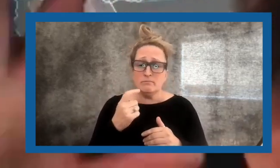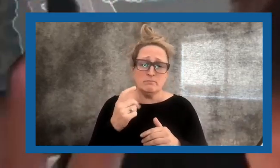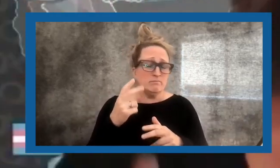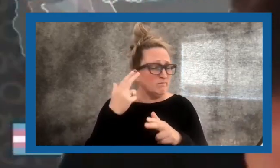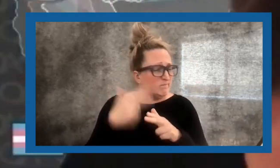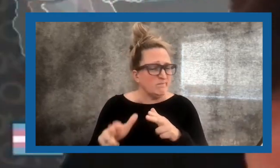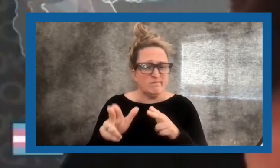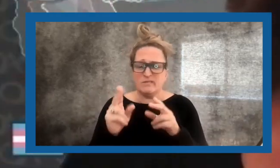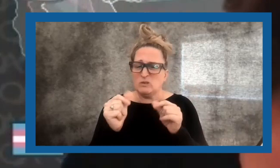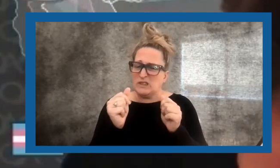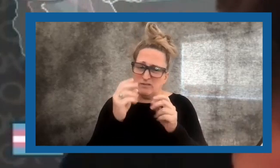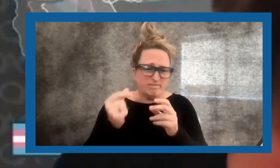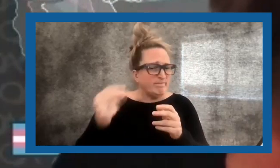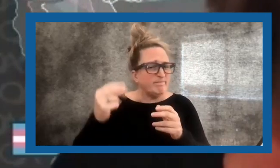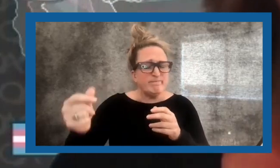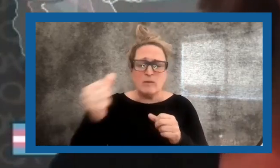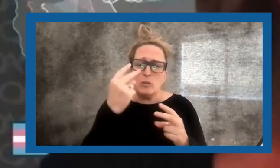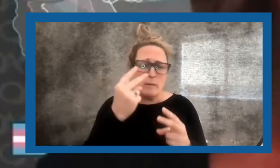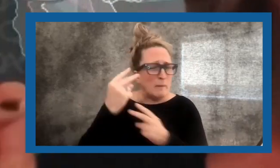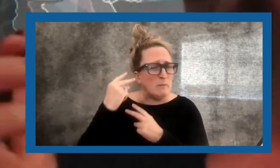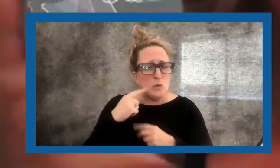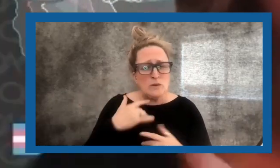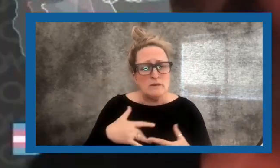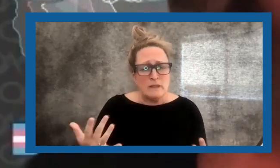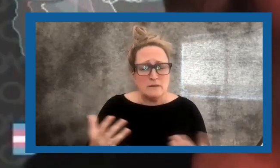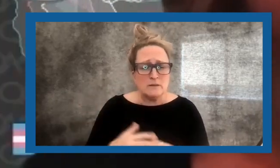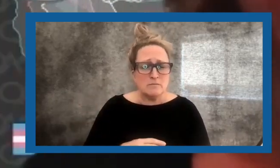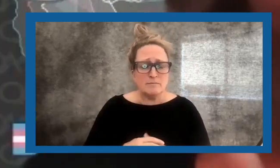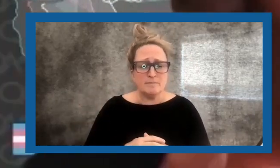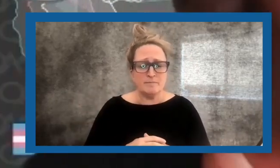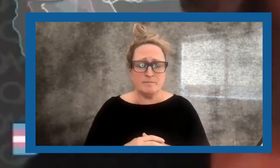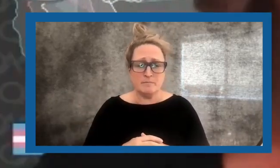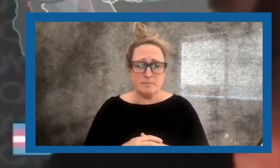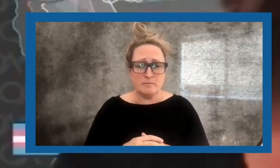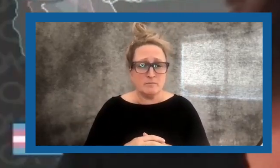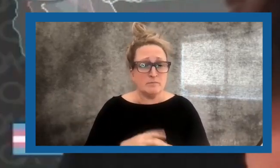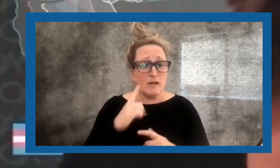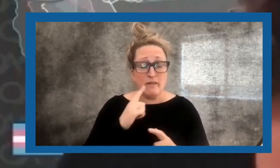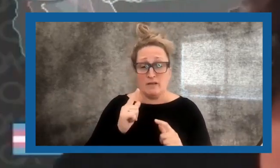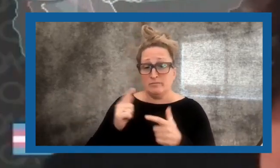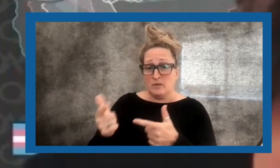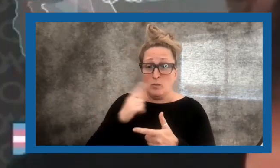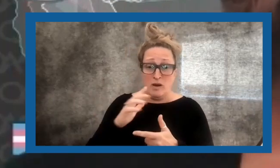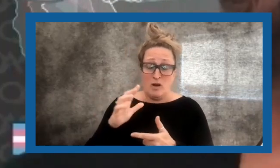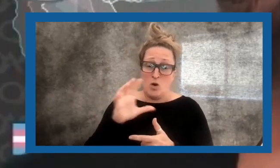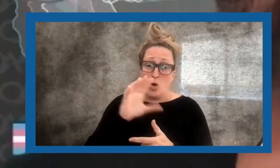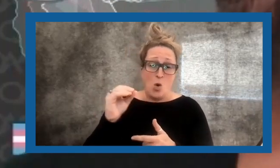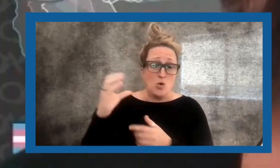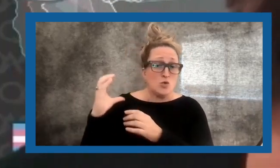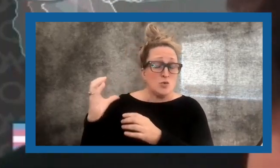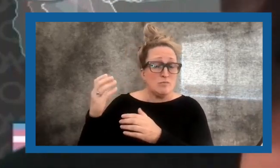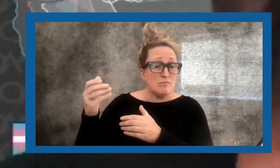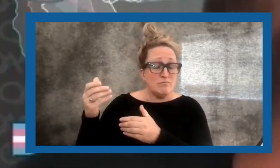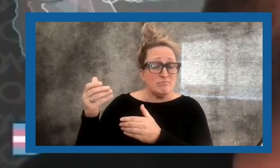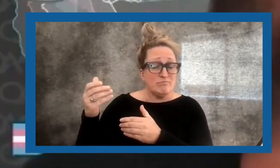quick, really tight remembrance event. I'm gonna hand it over to my caucus co-chair for his welcome and